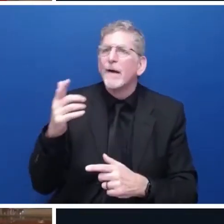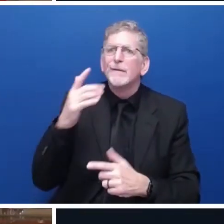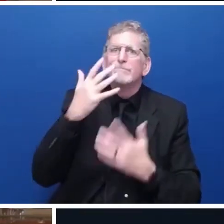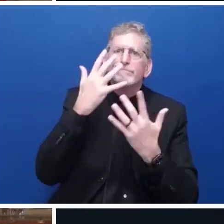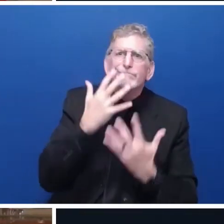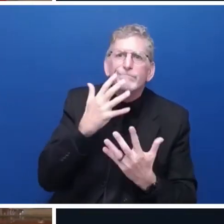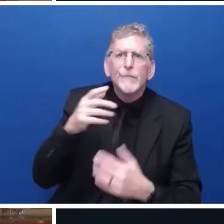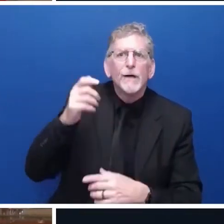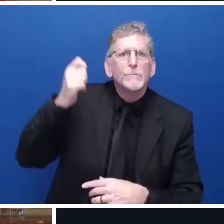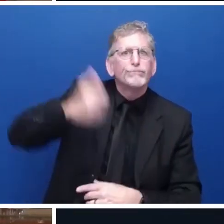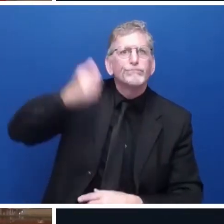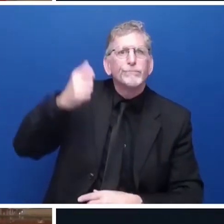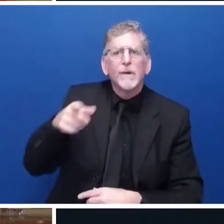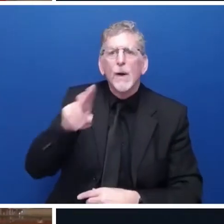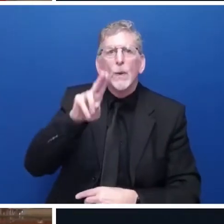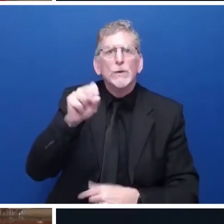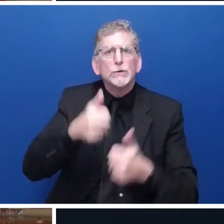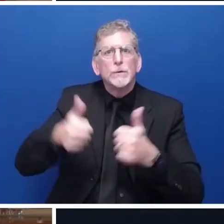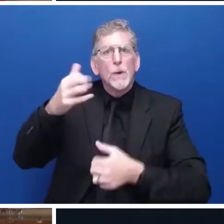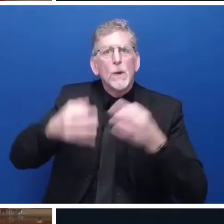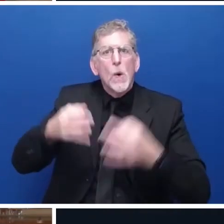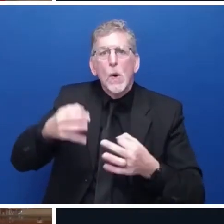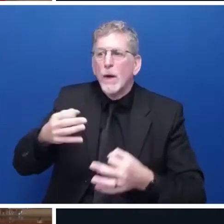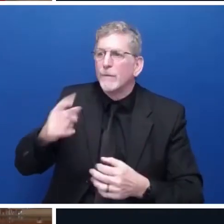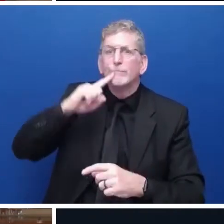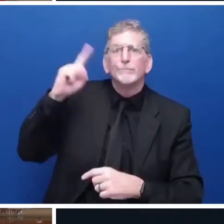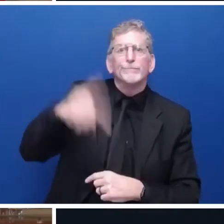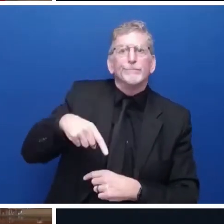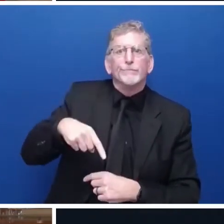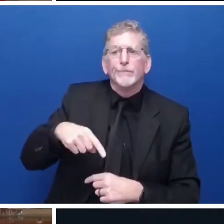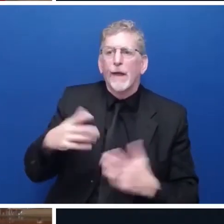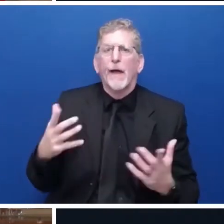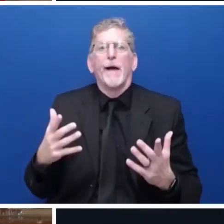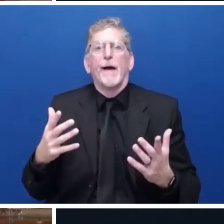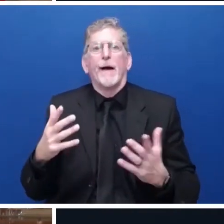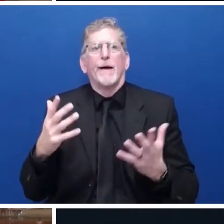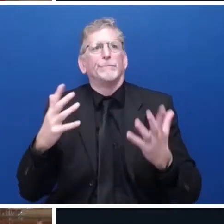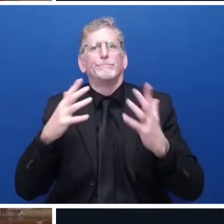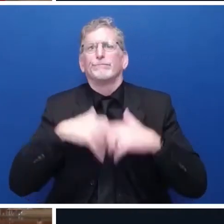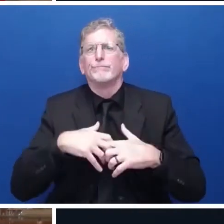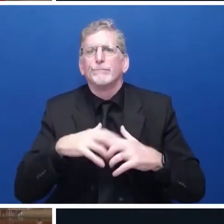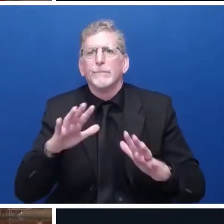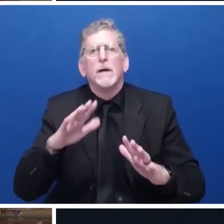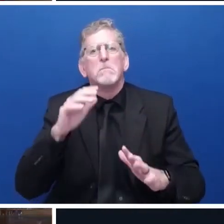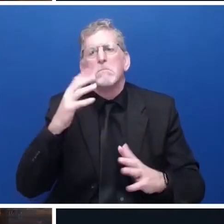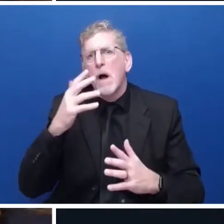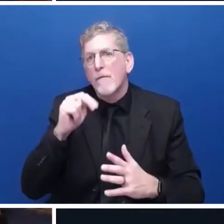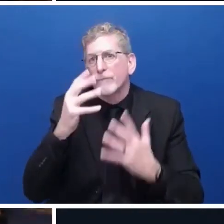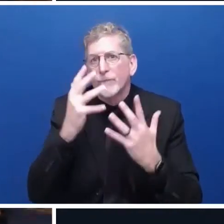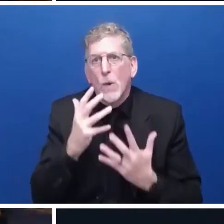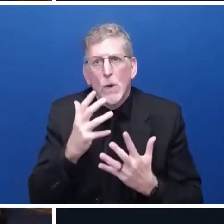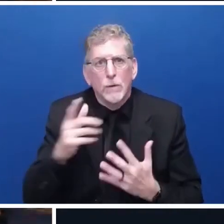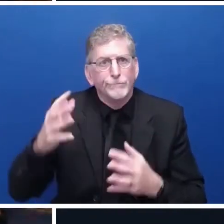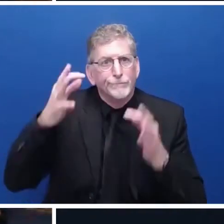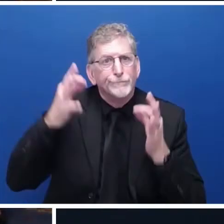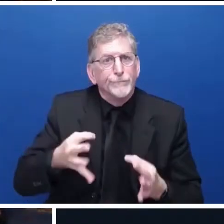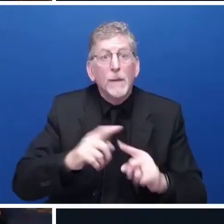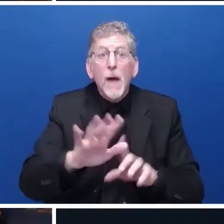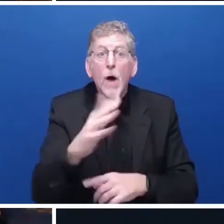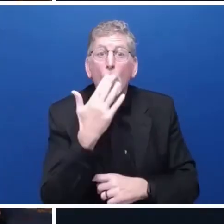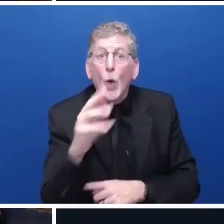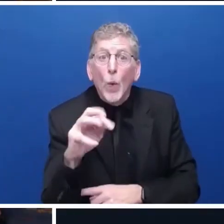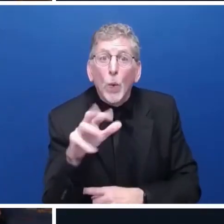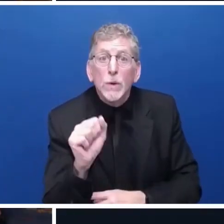But the good news is that almost all countries and corporations want to keep the deal that they already